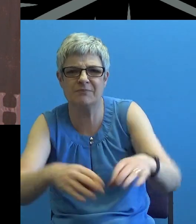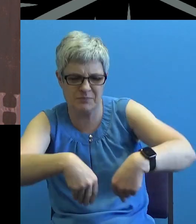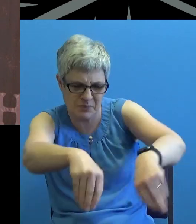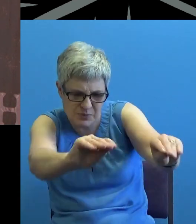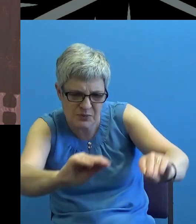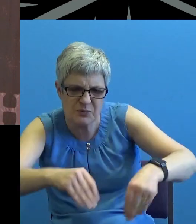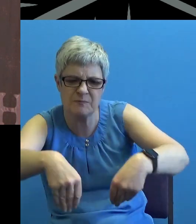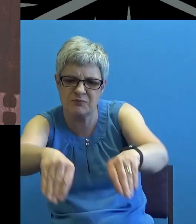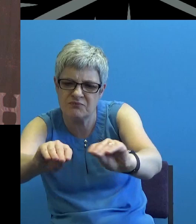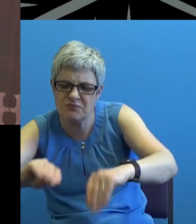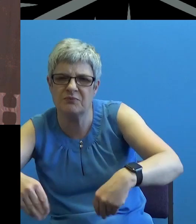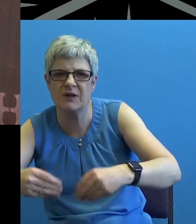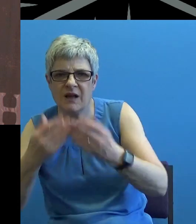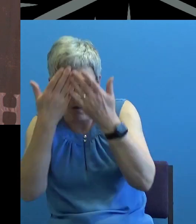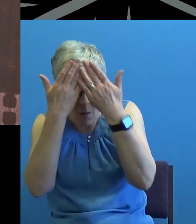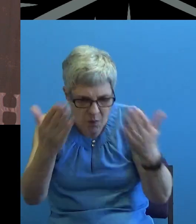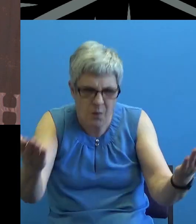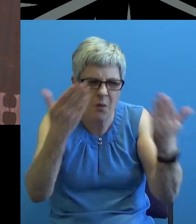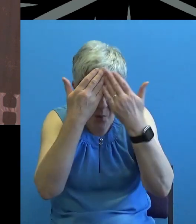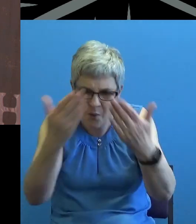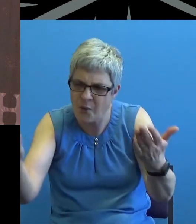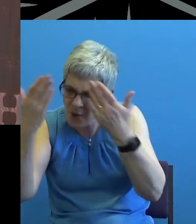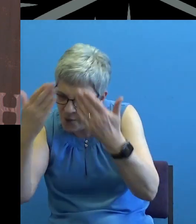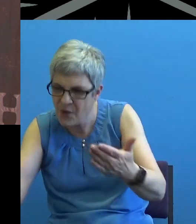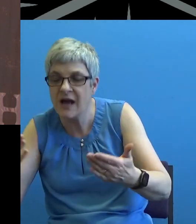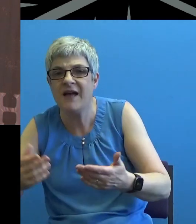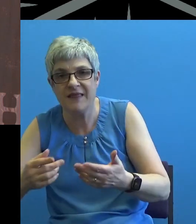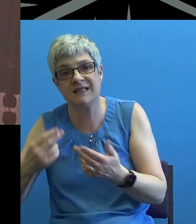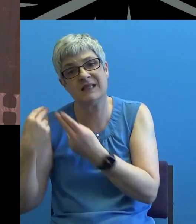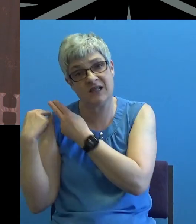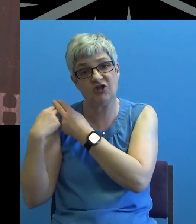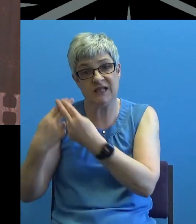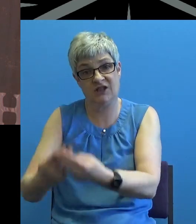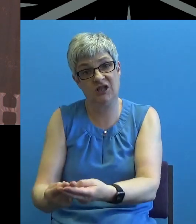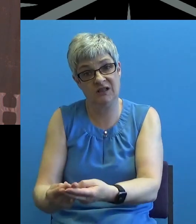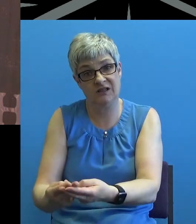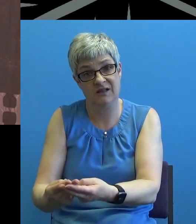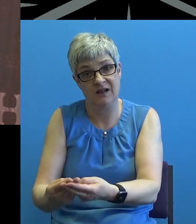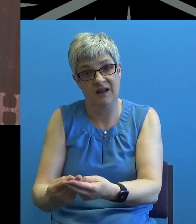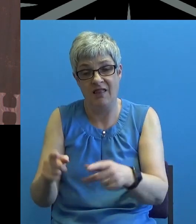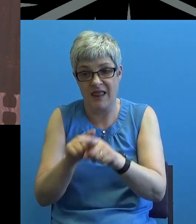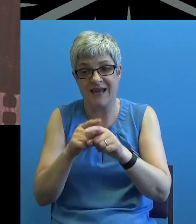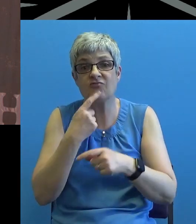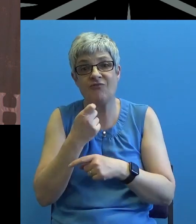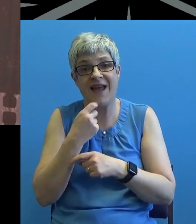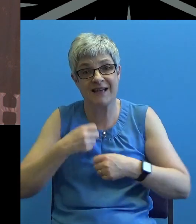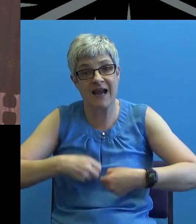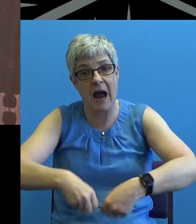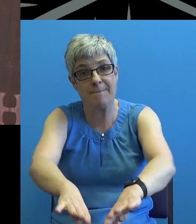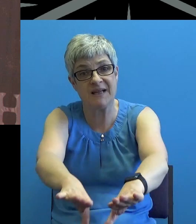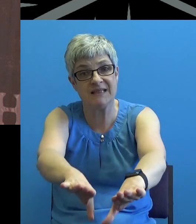to him. This is a sort of ancient custom in Jerusalem of rolling out the red carpet.